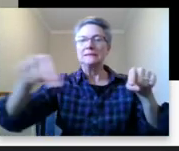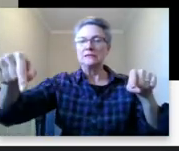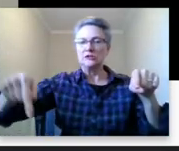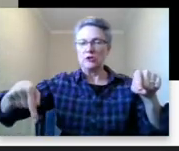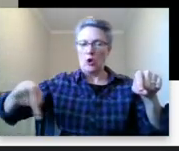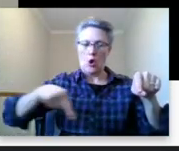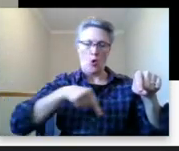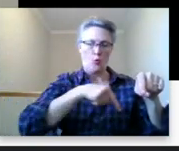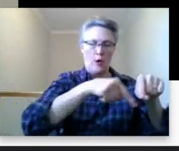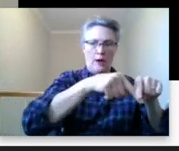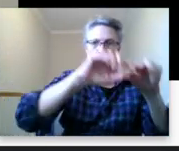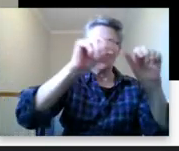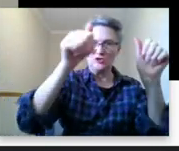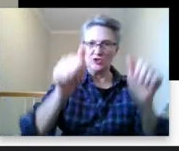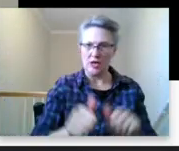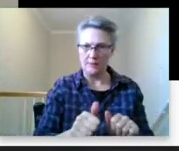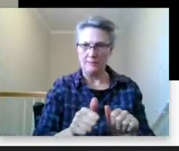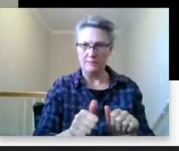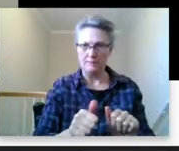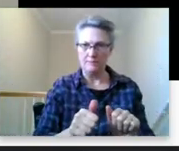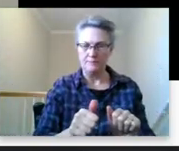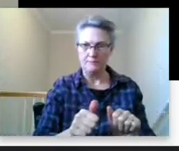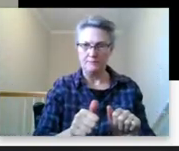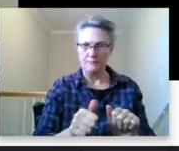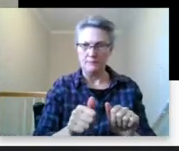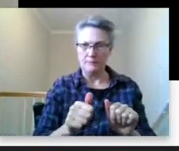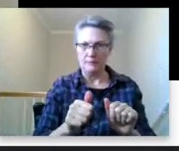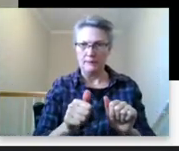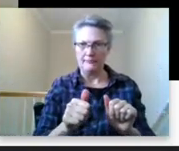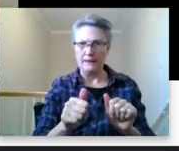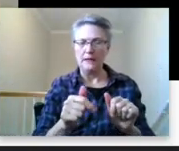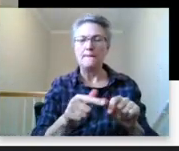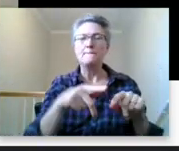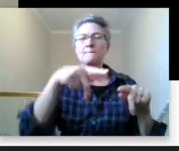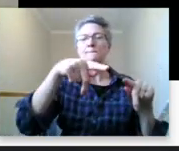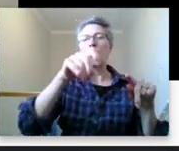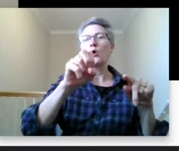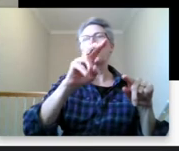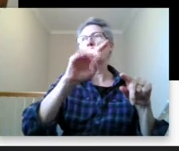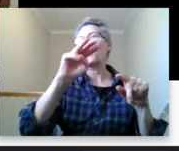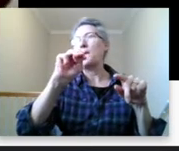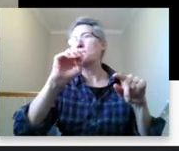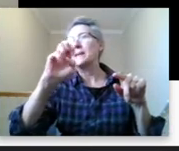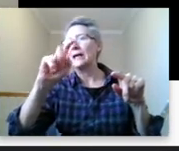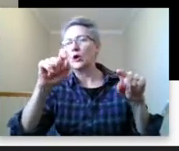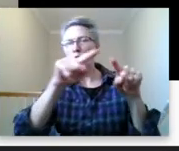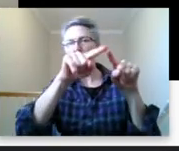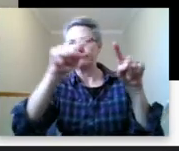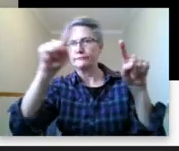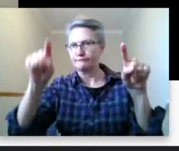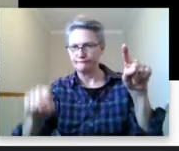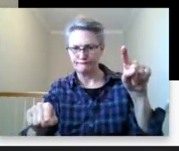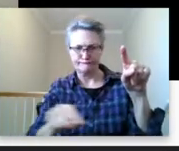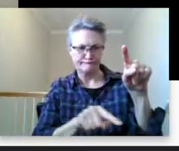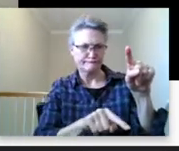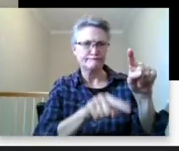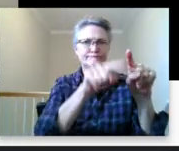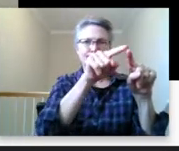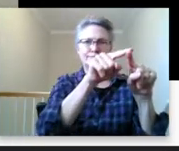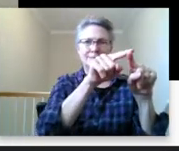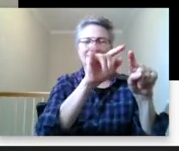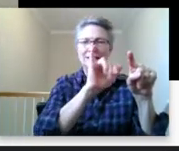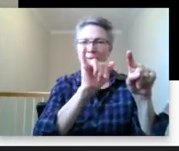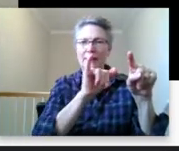imagine all the way around a shape, so you could, for instance, measure the perimeter of this little video box that I'm sitting in,